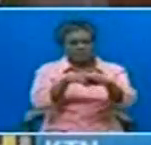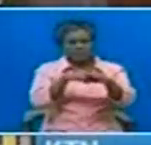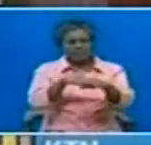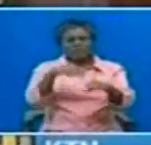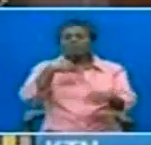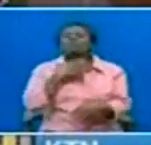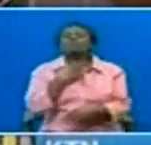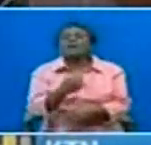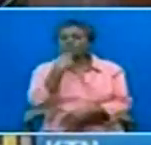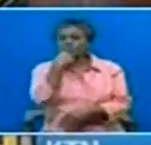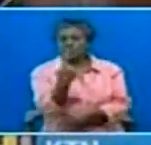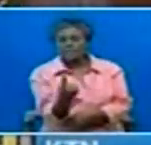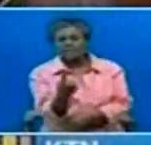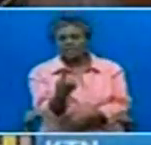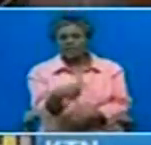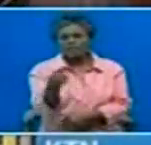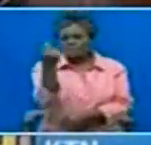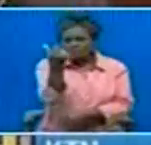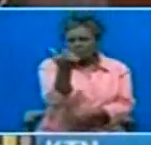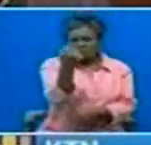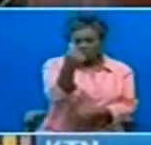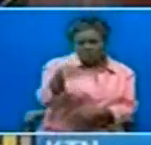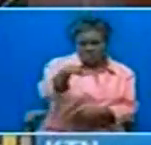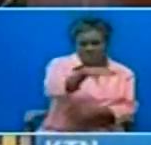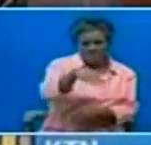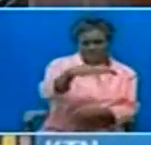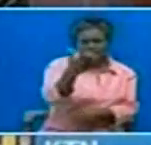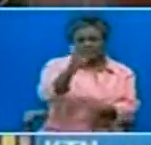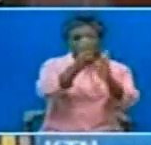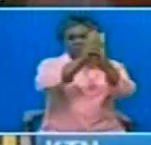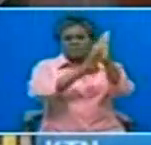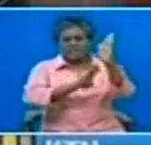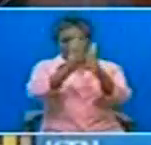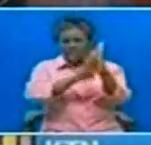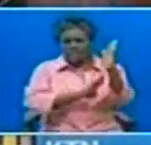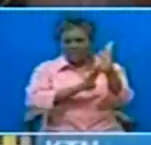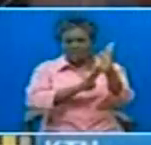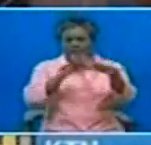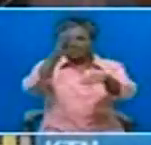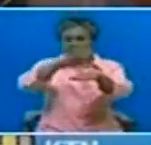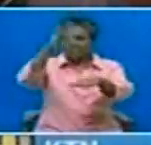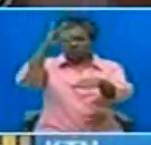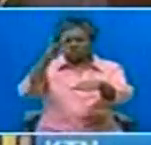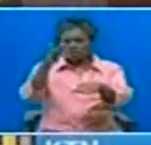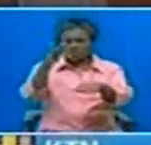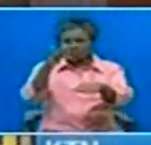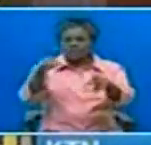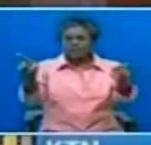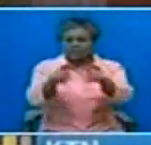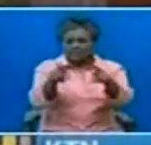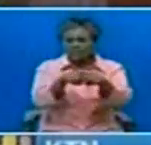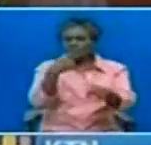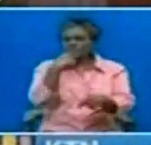mention a few areas that this bill is touching. And as I